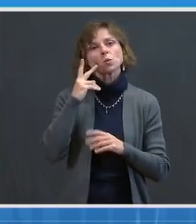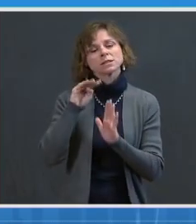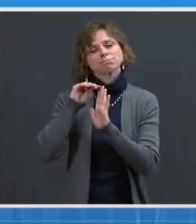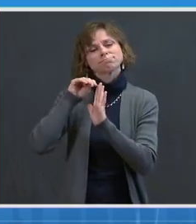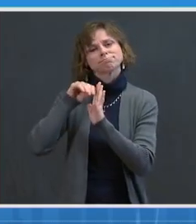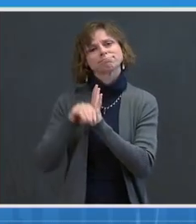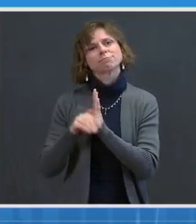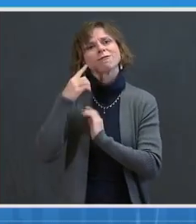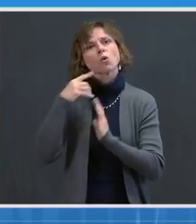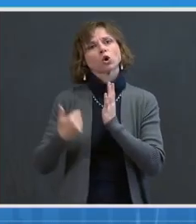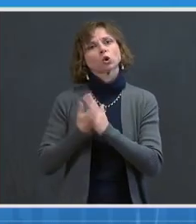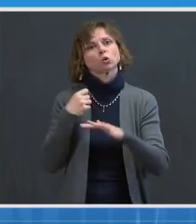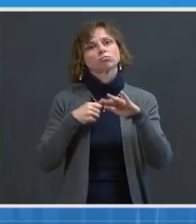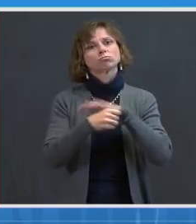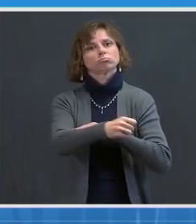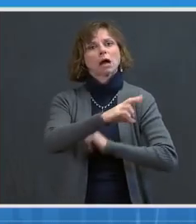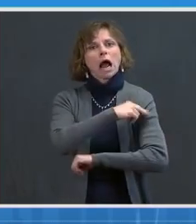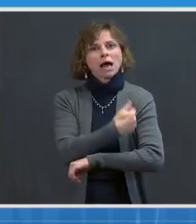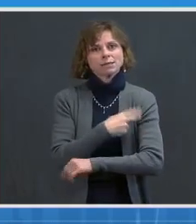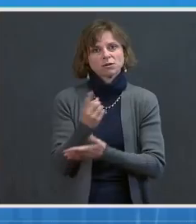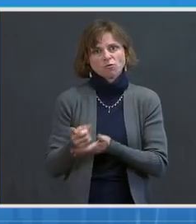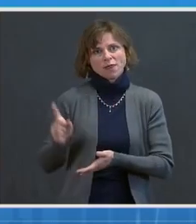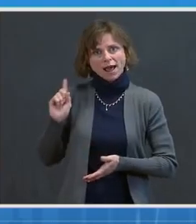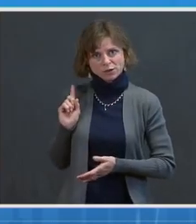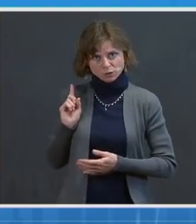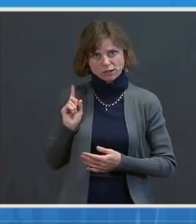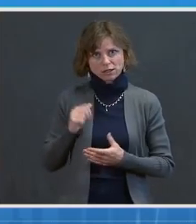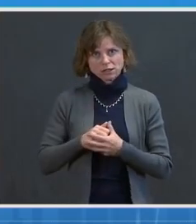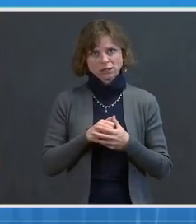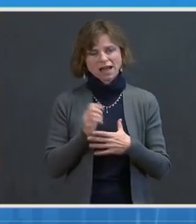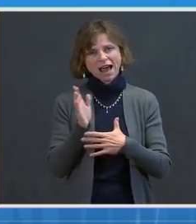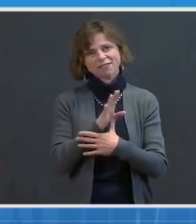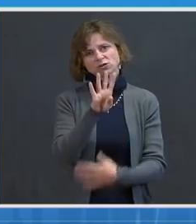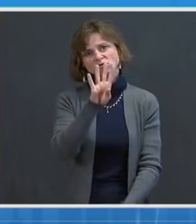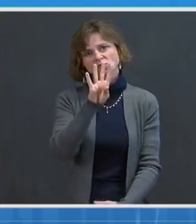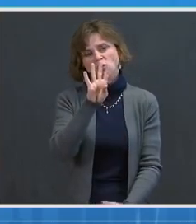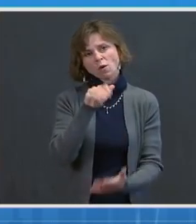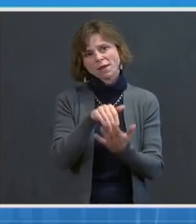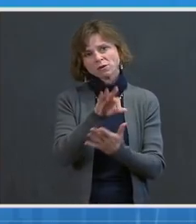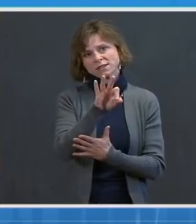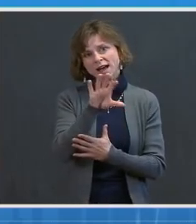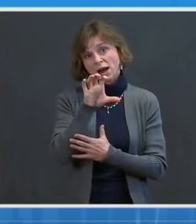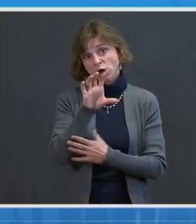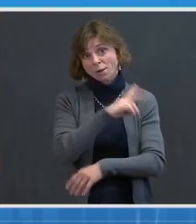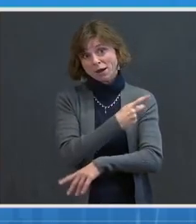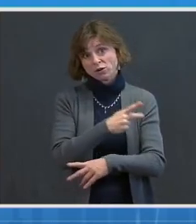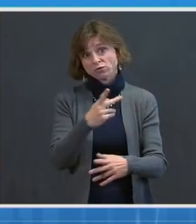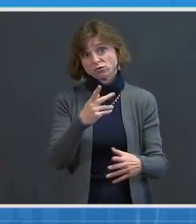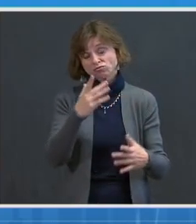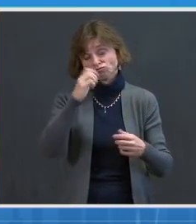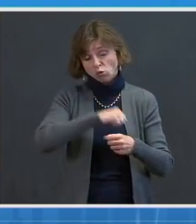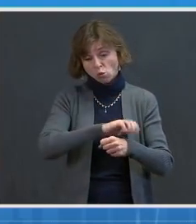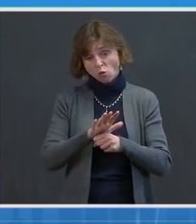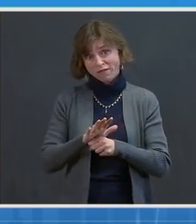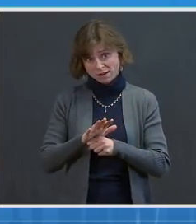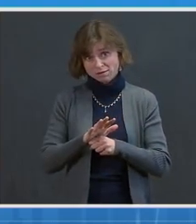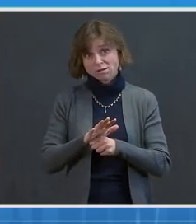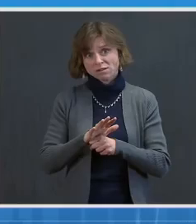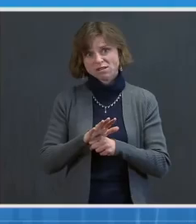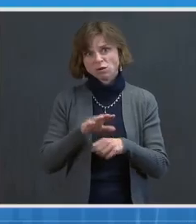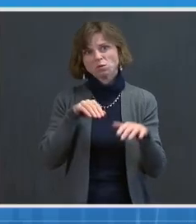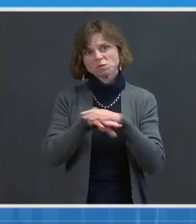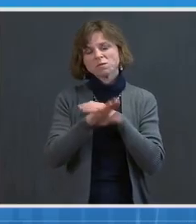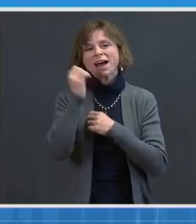hospital admissions for the most recent week. An average of 4,900 patients with COVID-19 were admitted per day in the most recent